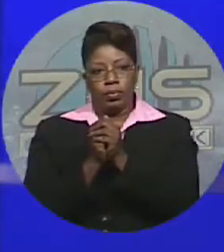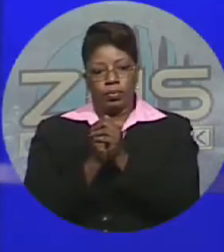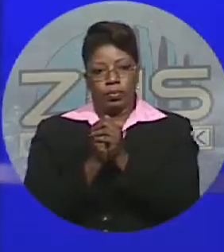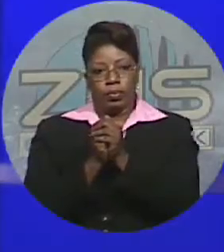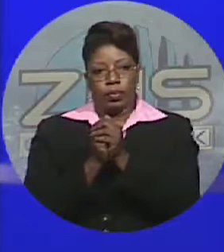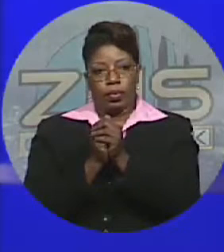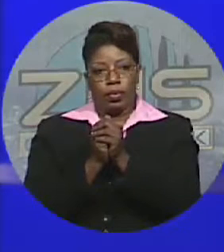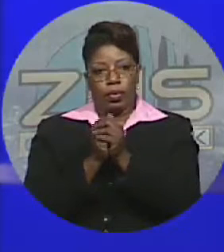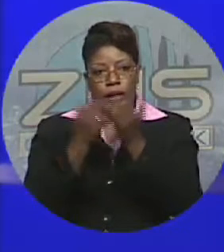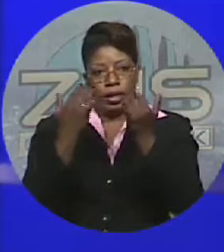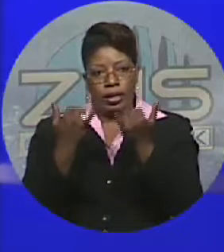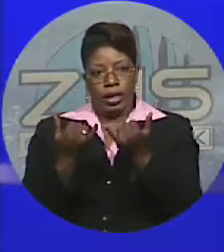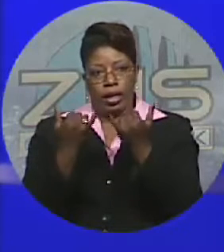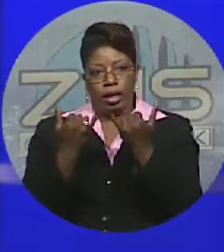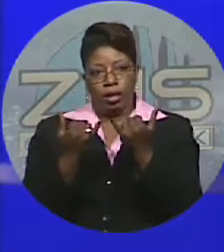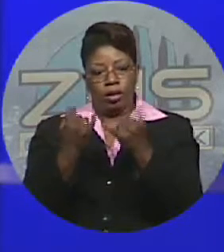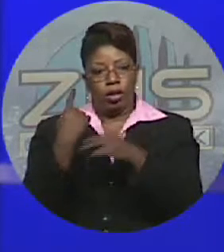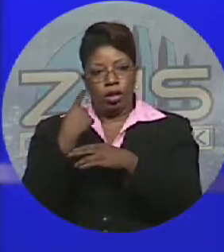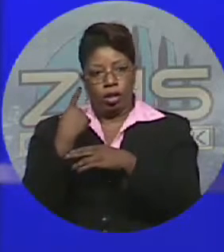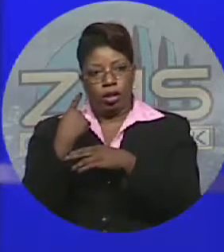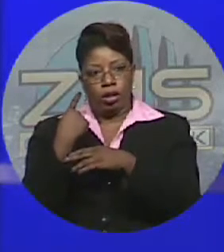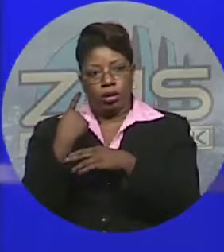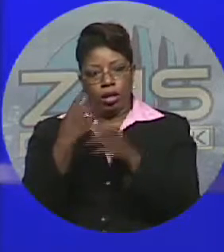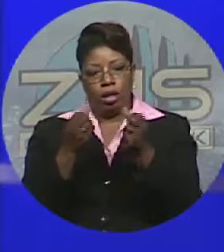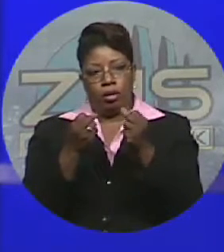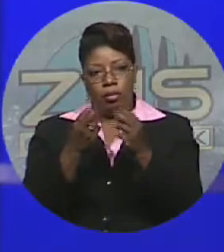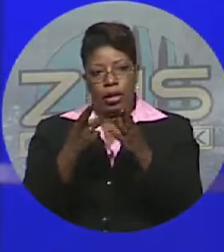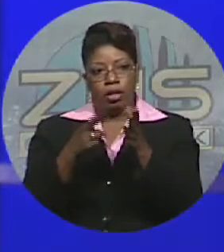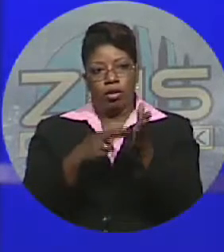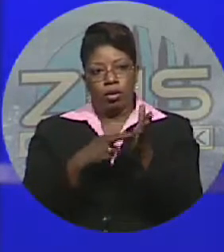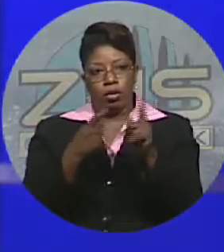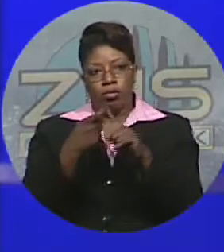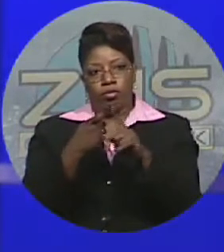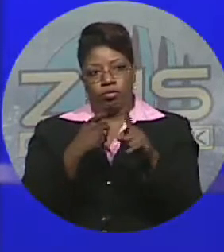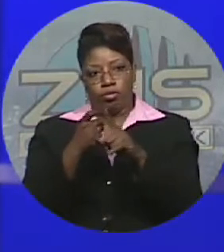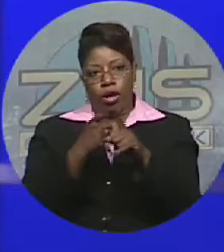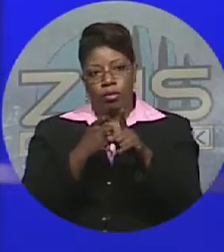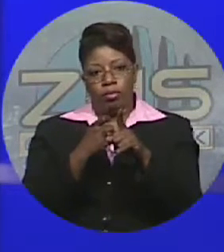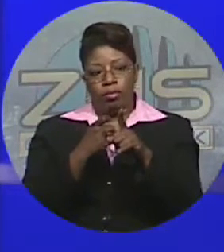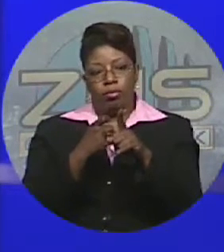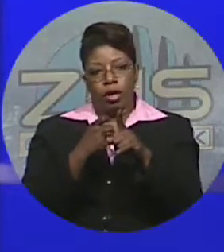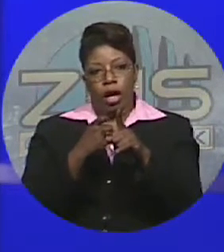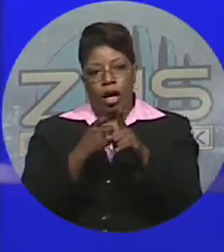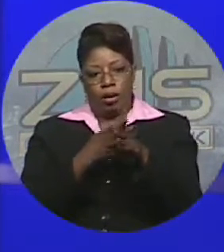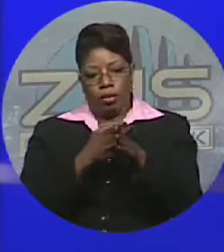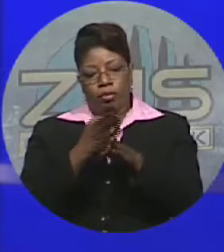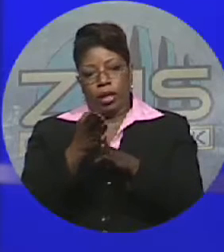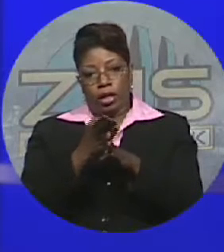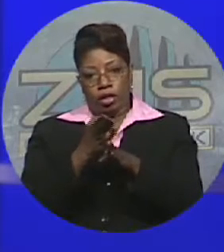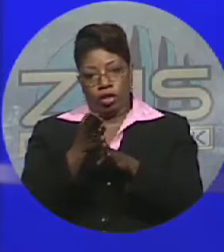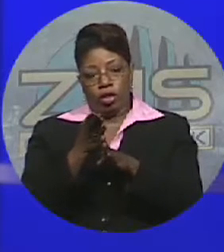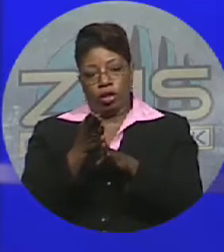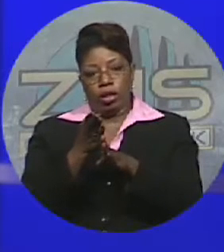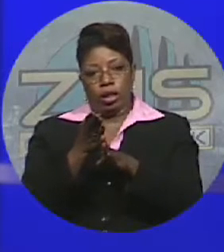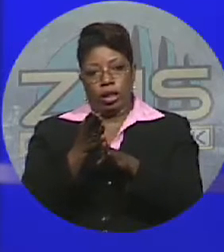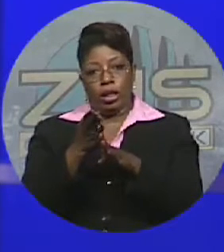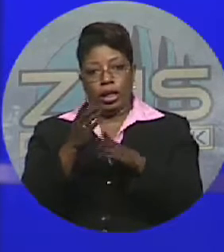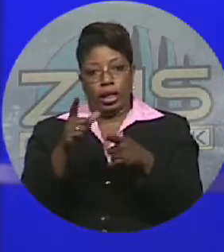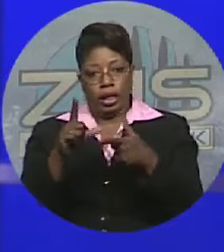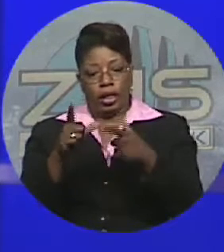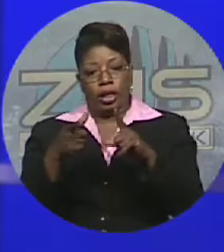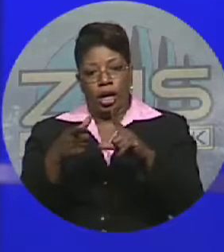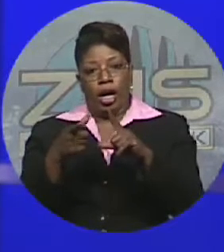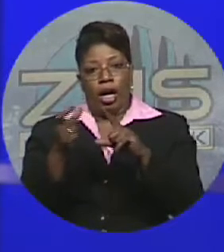Thanks a lot, Charles. Now, as you would have just heard, a number of representatives from Major League Baseball were at the Nationals over the